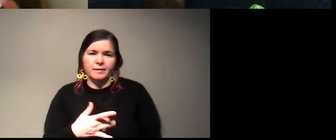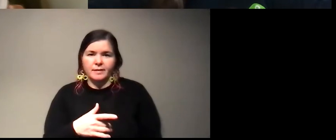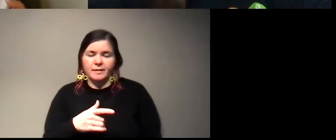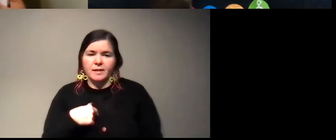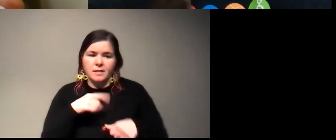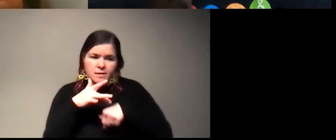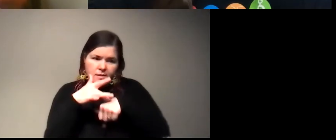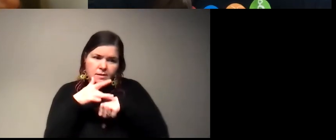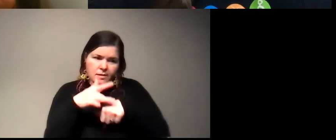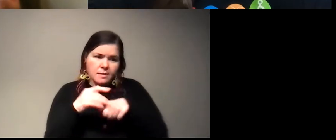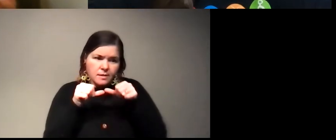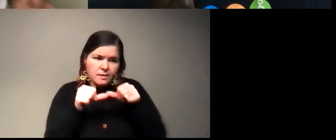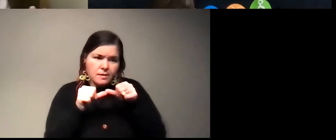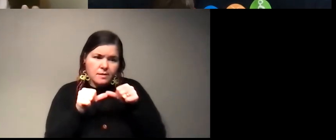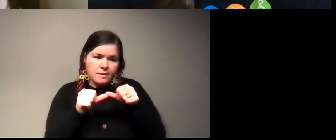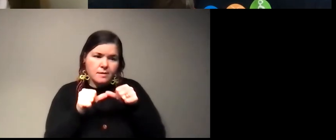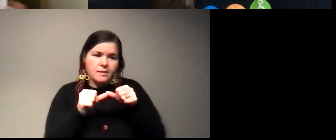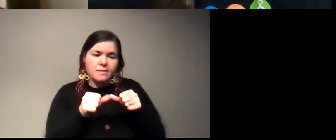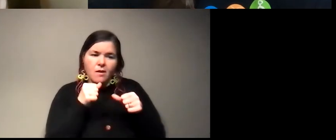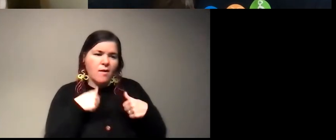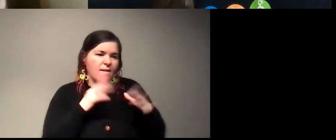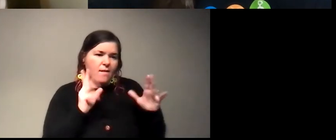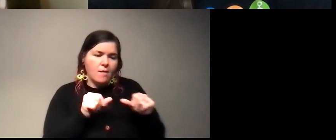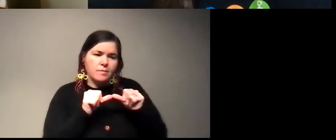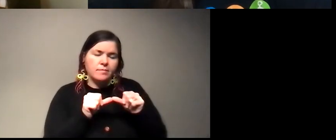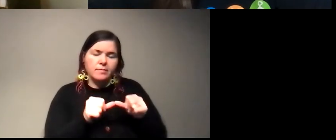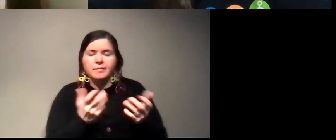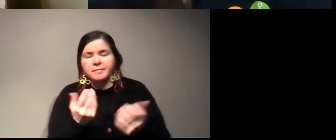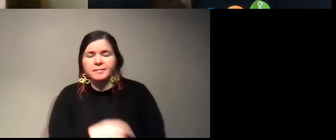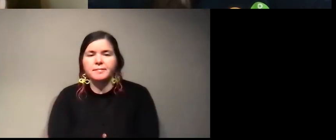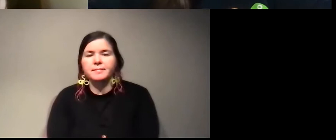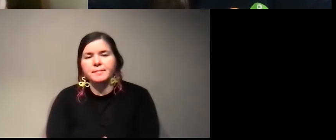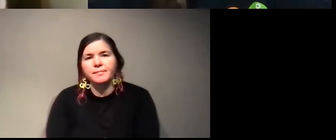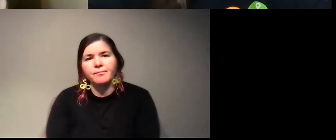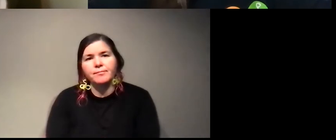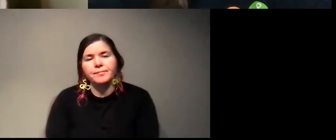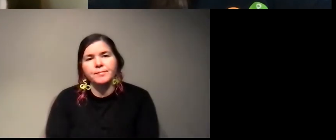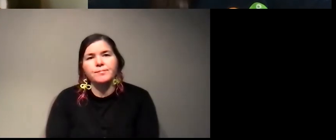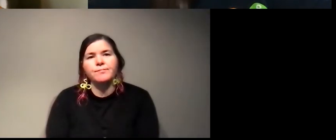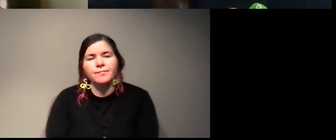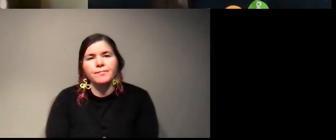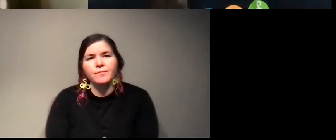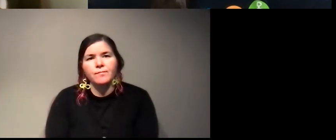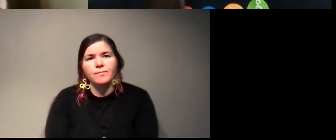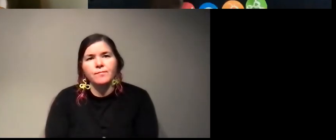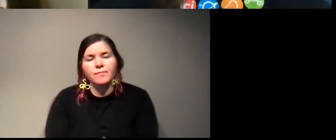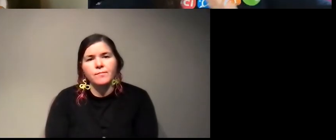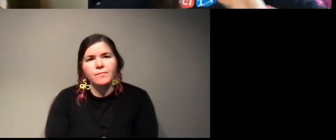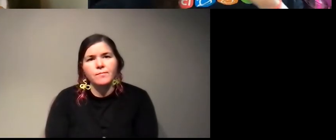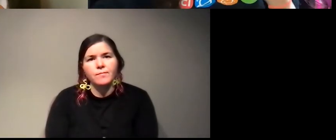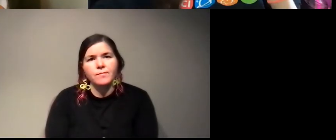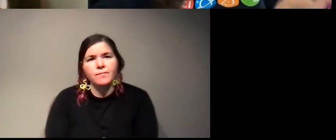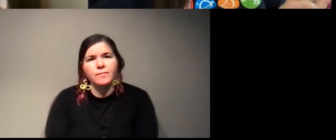go than the project itself. So yeah. Cool. The next question, what